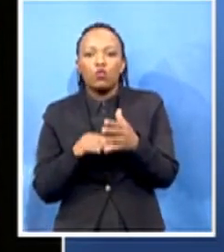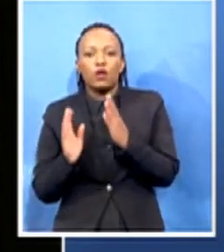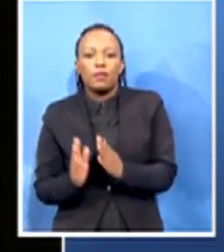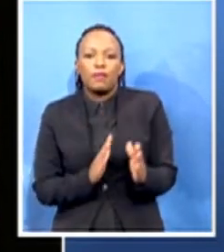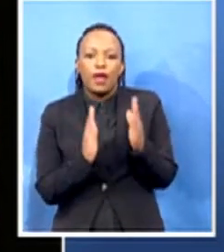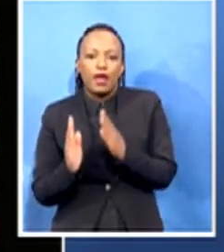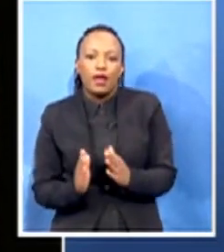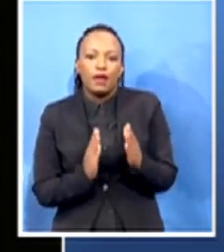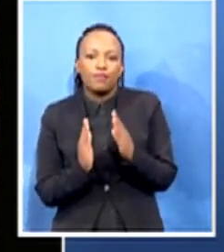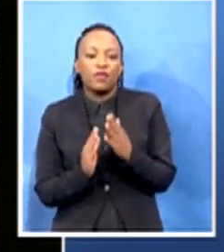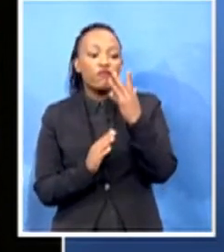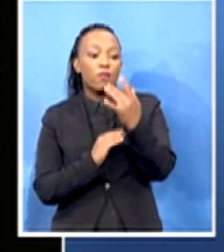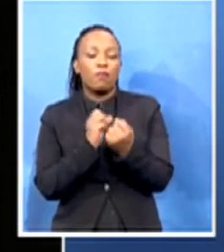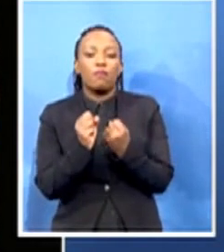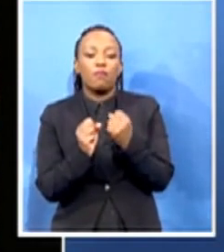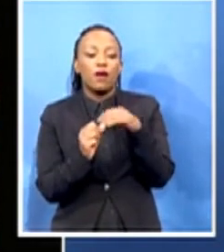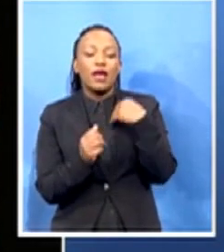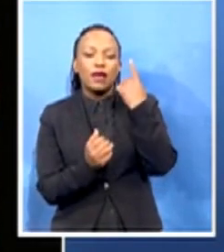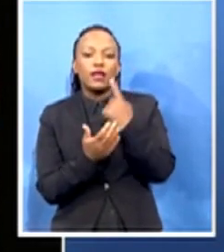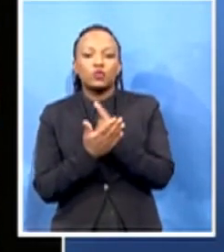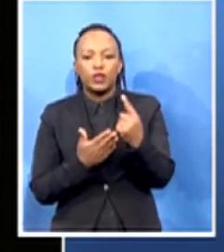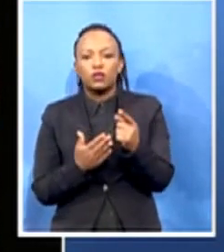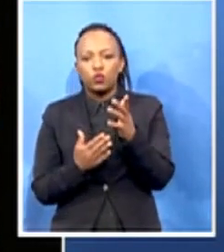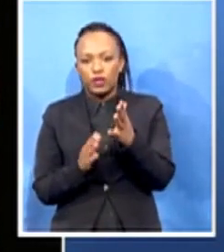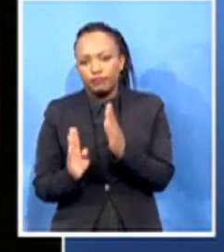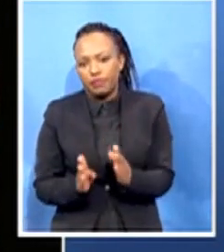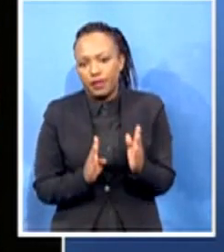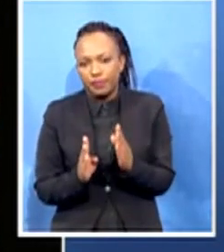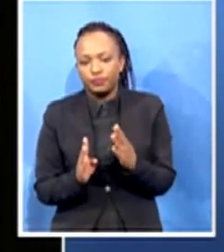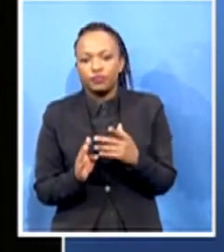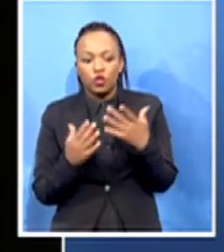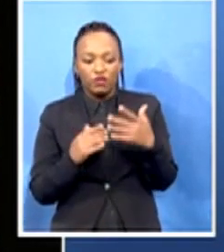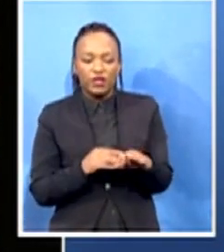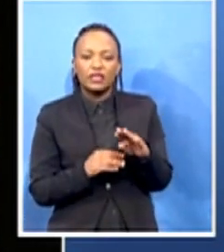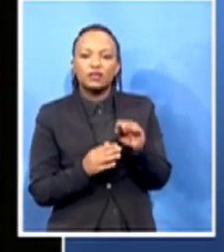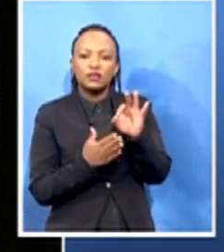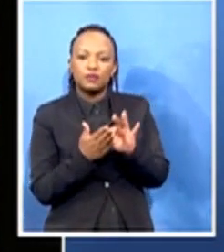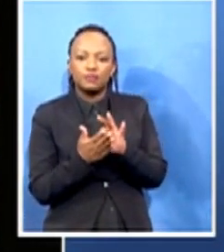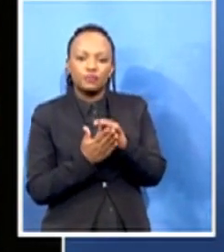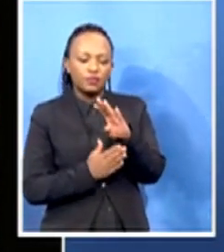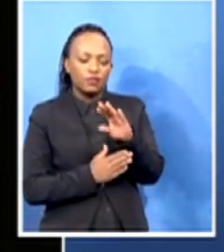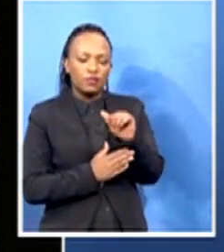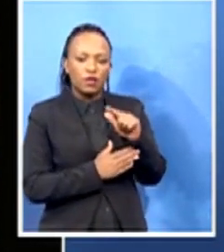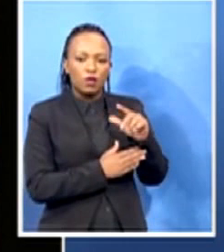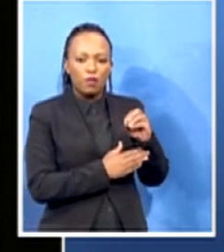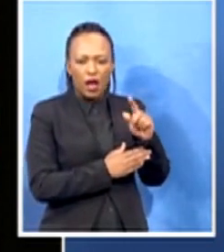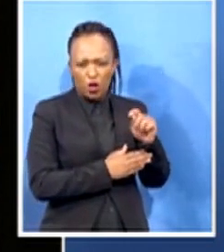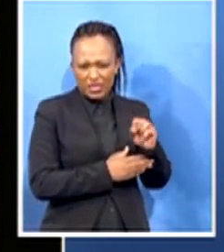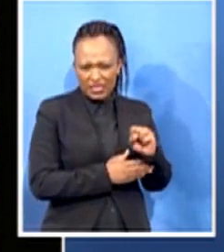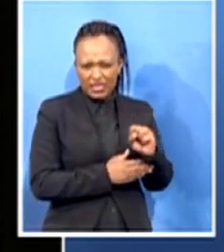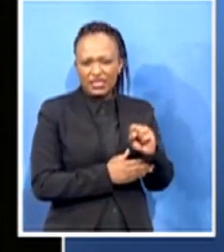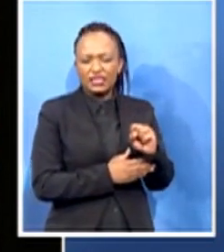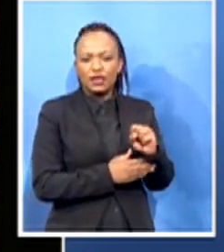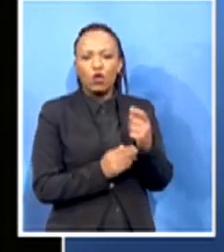then, yes, after the ballots, because you know in the new arrangements, you have to ballot. We do have the